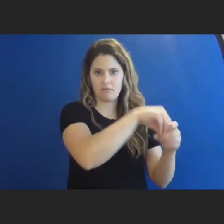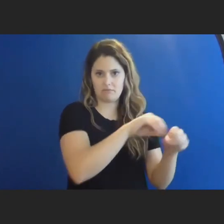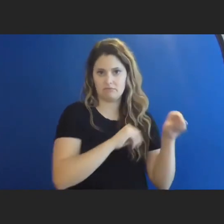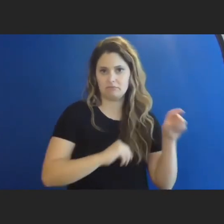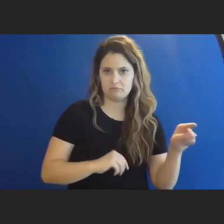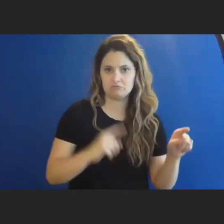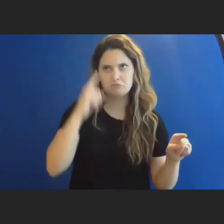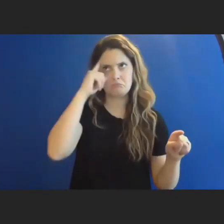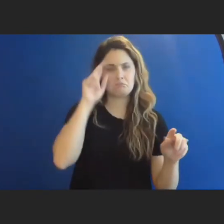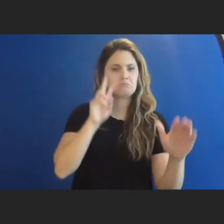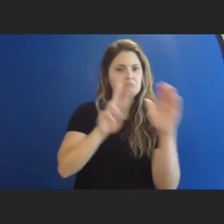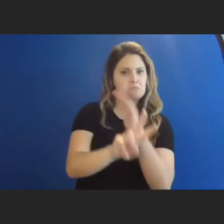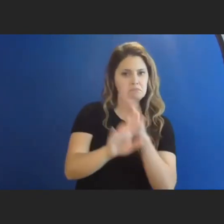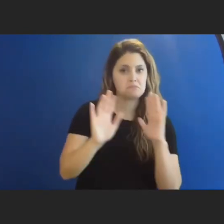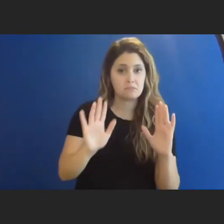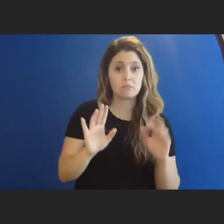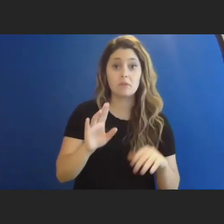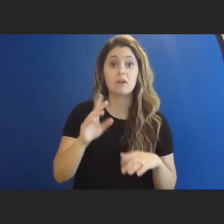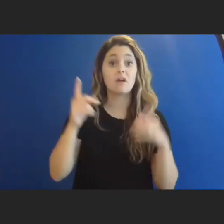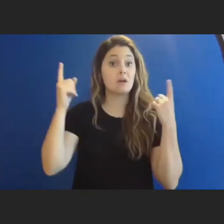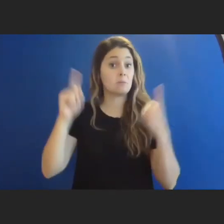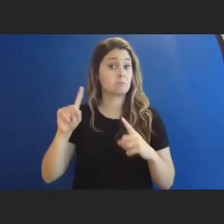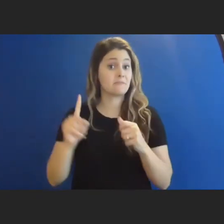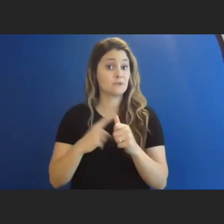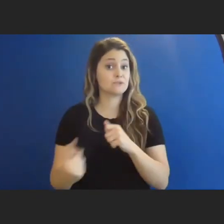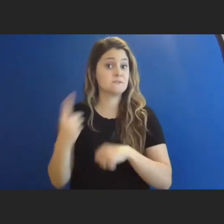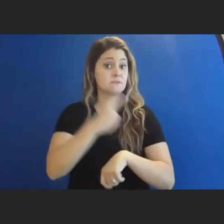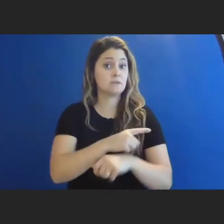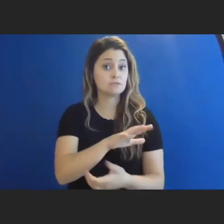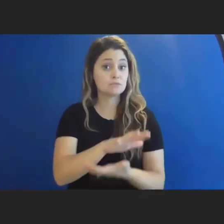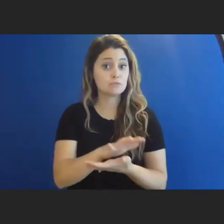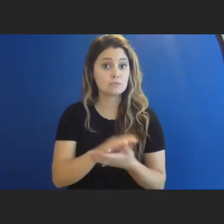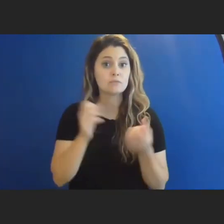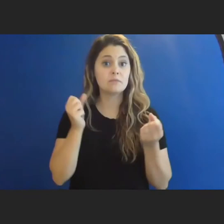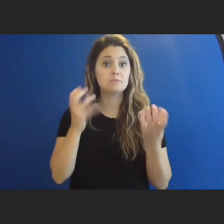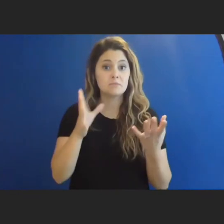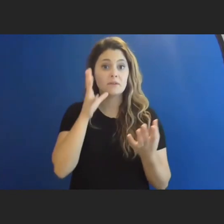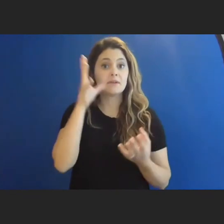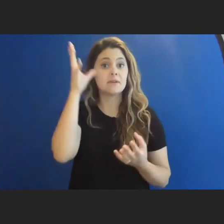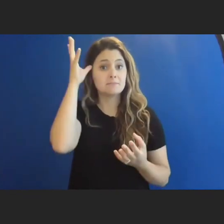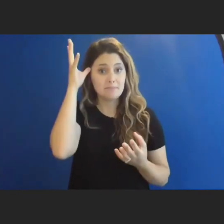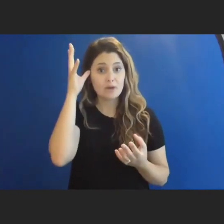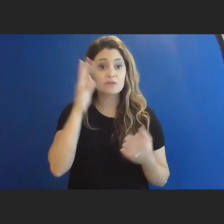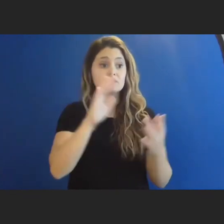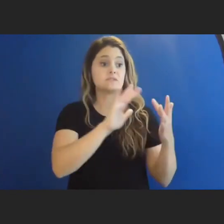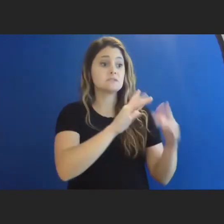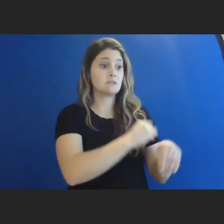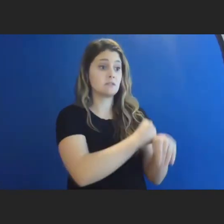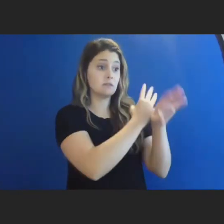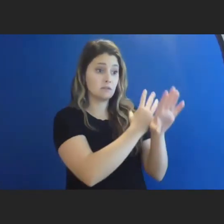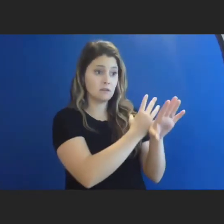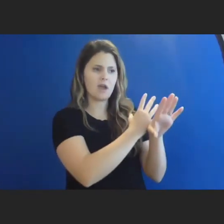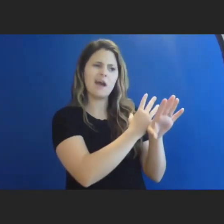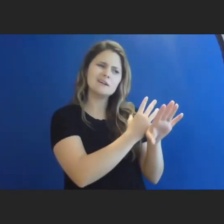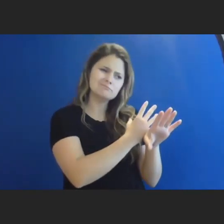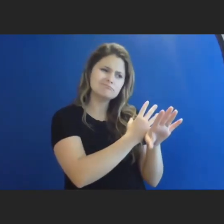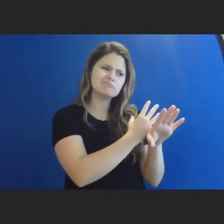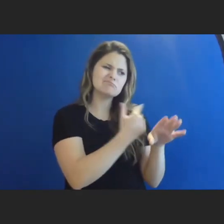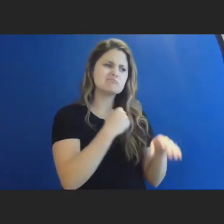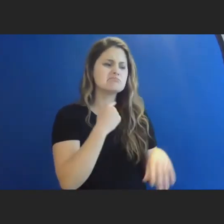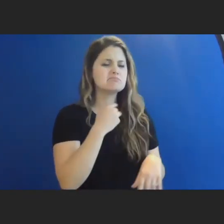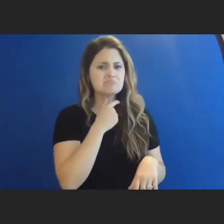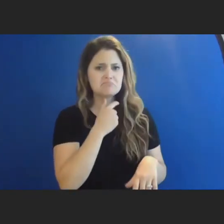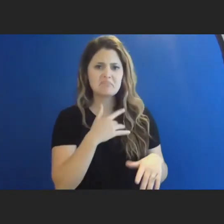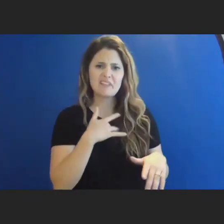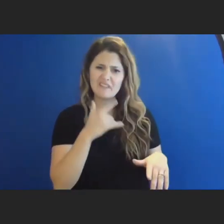virtually. But on the first day of school, many of the parents of virtual learners, they said, hey, can